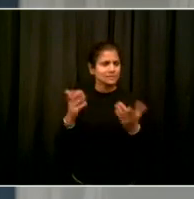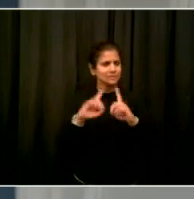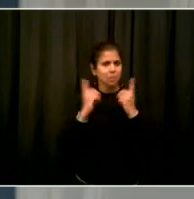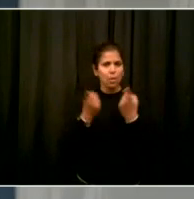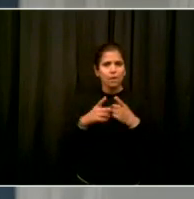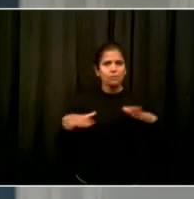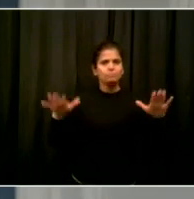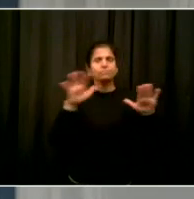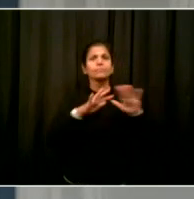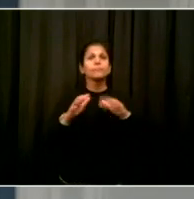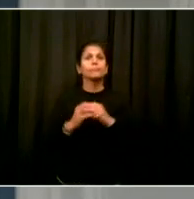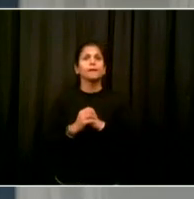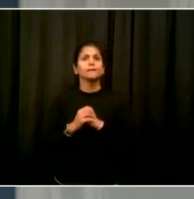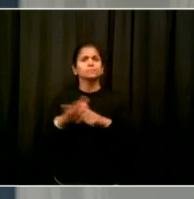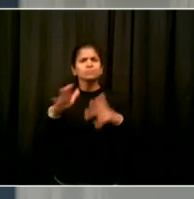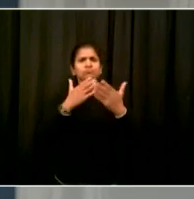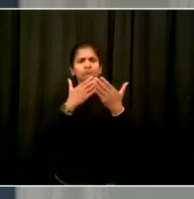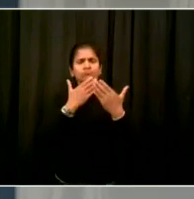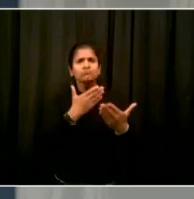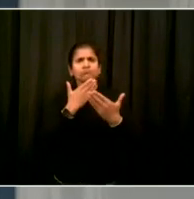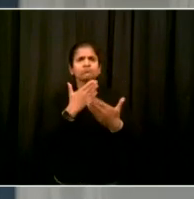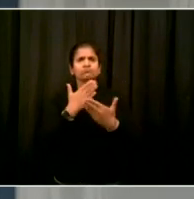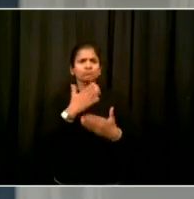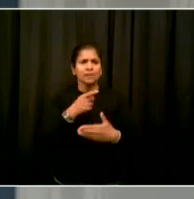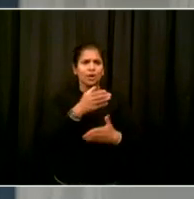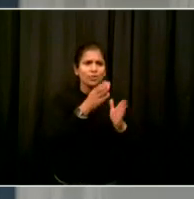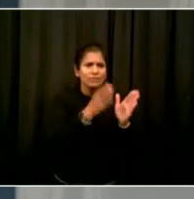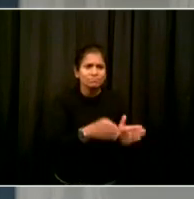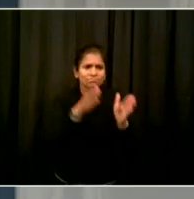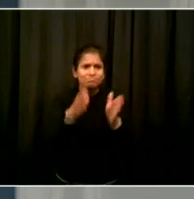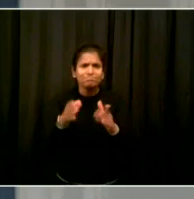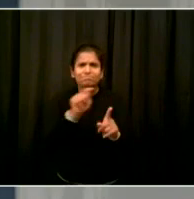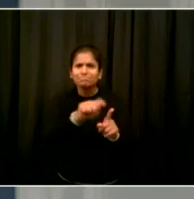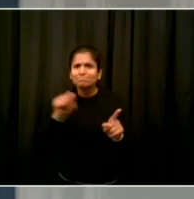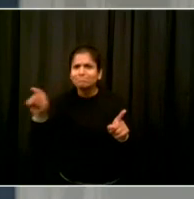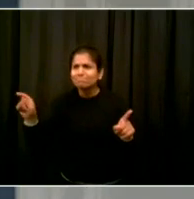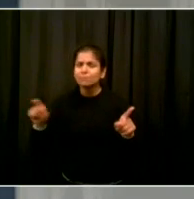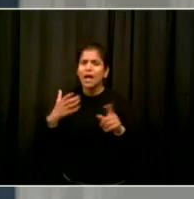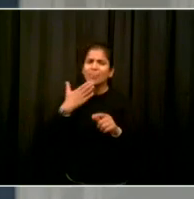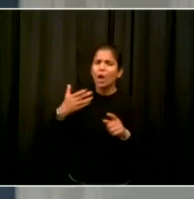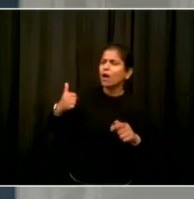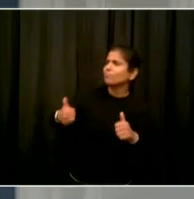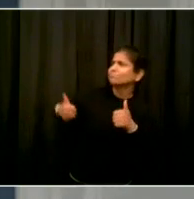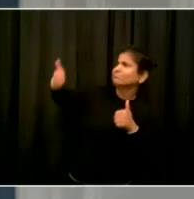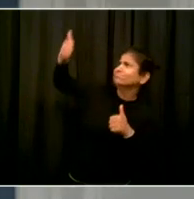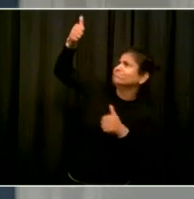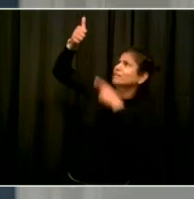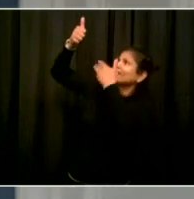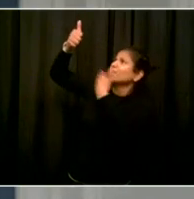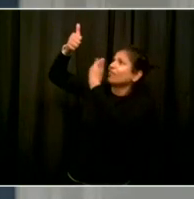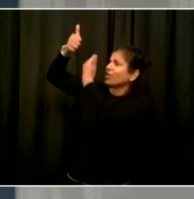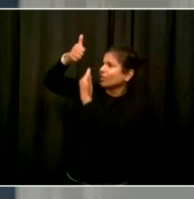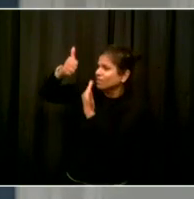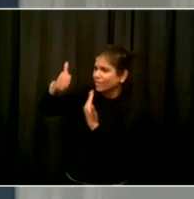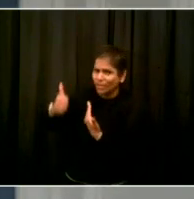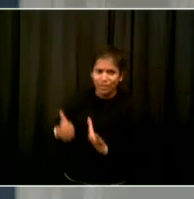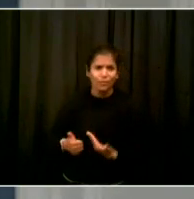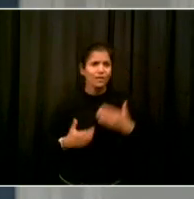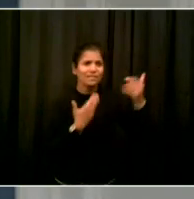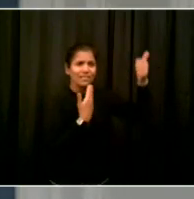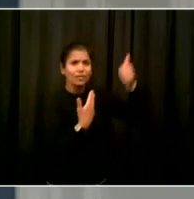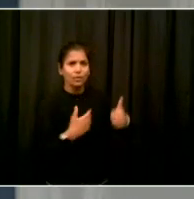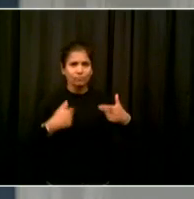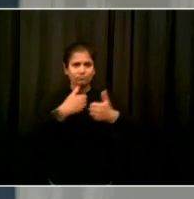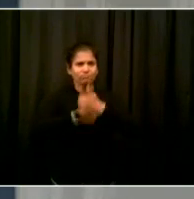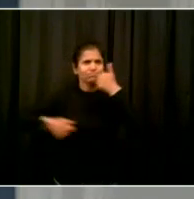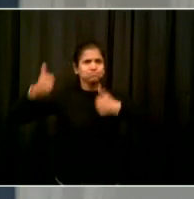be here if it wasn't for so many of them that shared my vision. I think about we have some of the